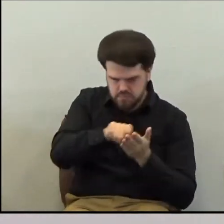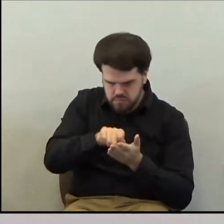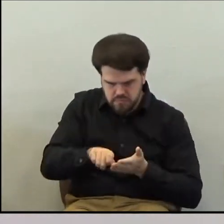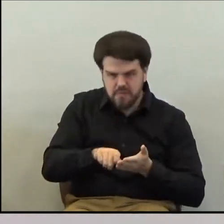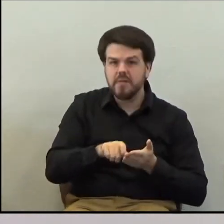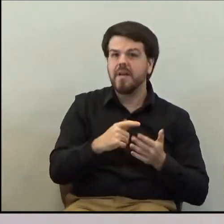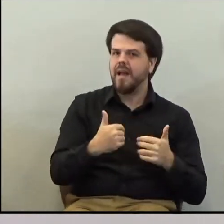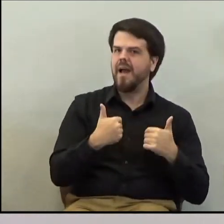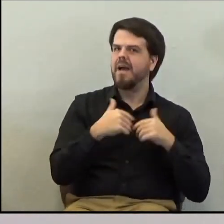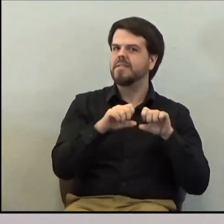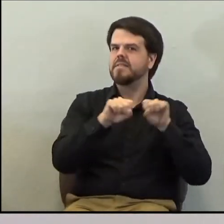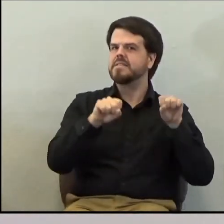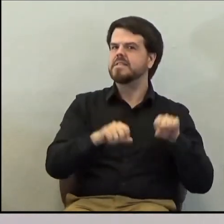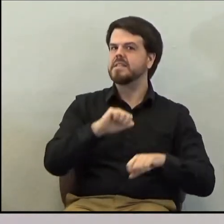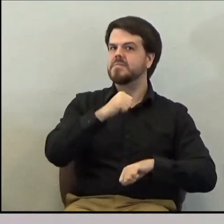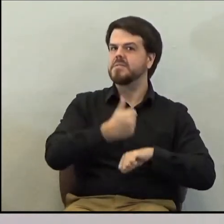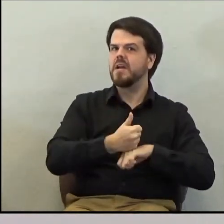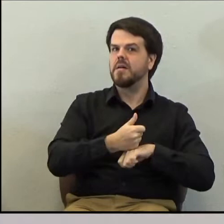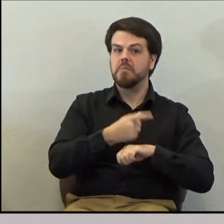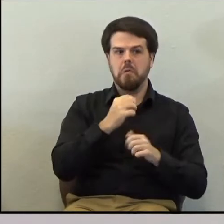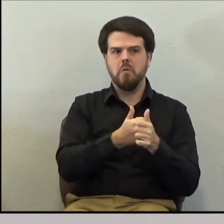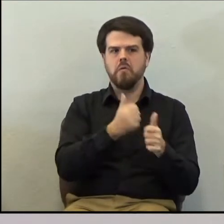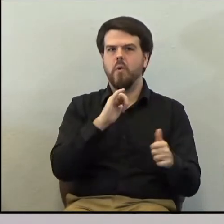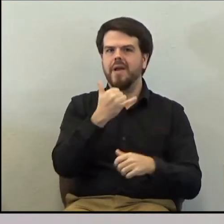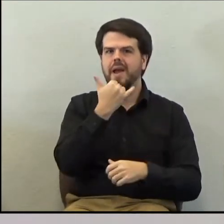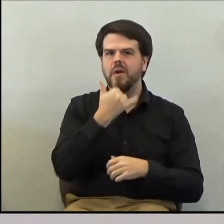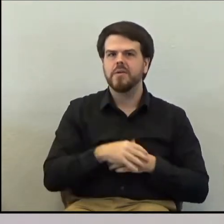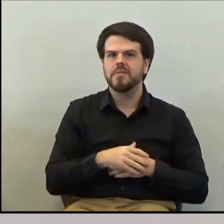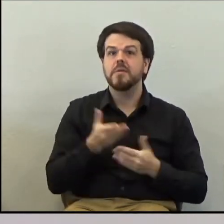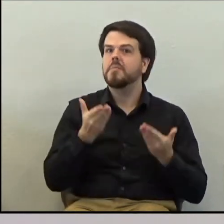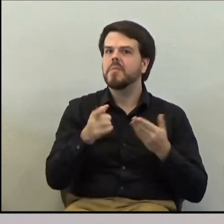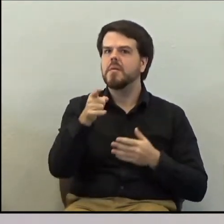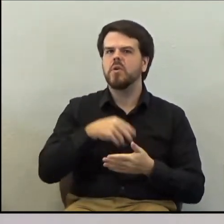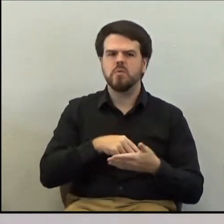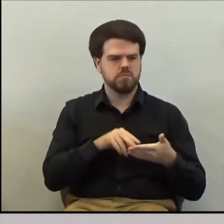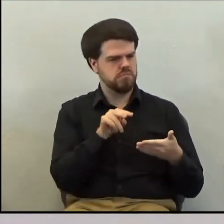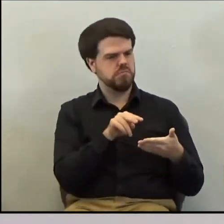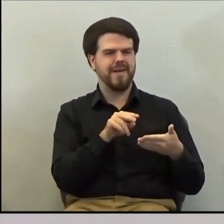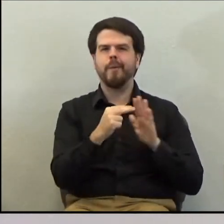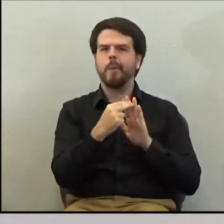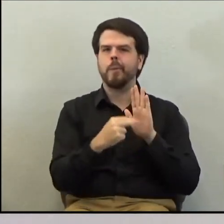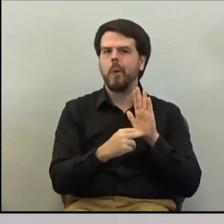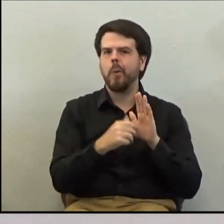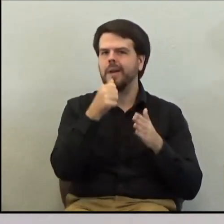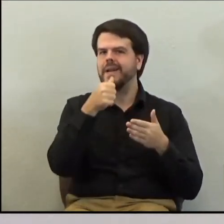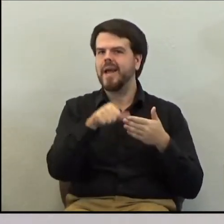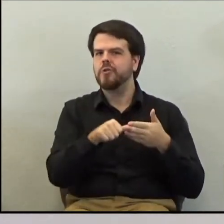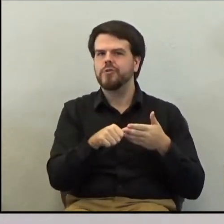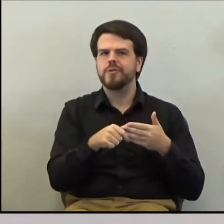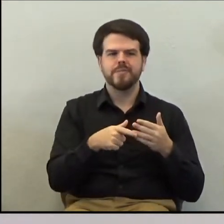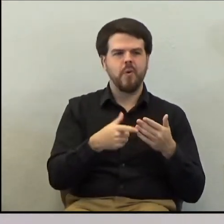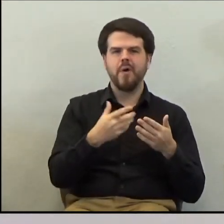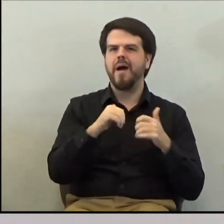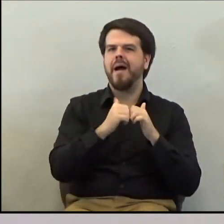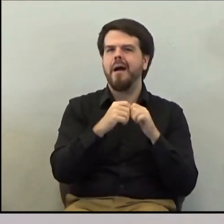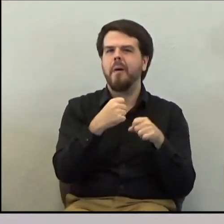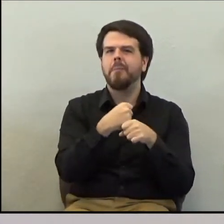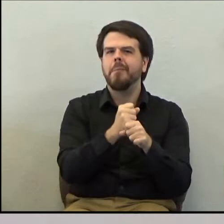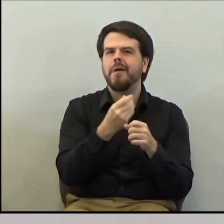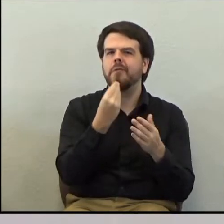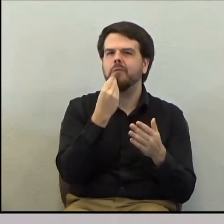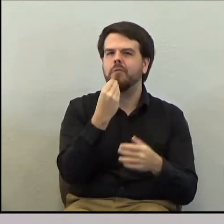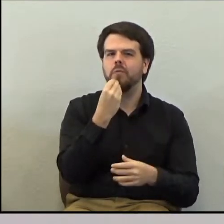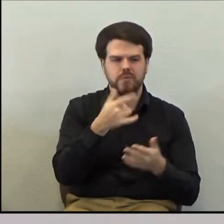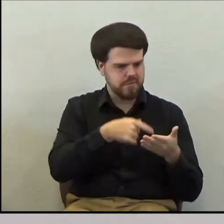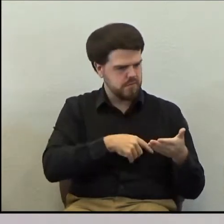errors, which is easy to do, right? You've probably copied something, a letter or a recipe, and you see